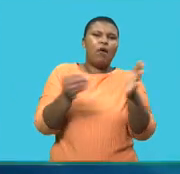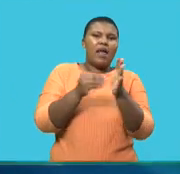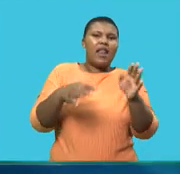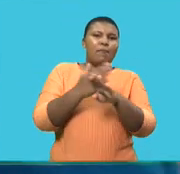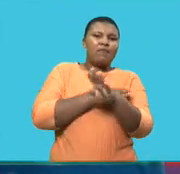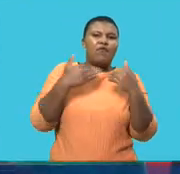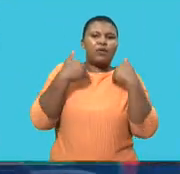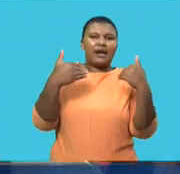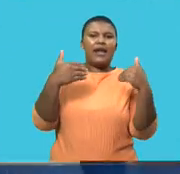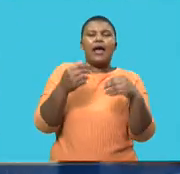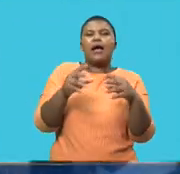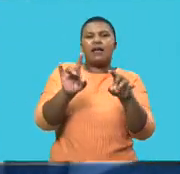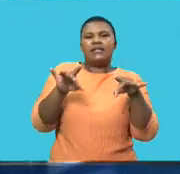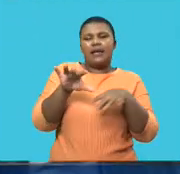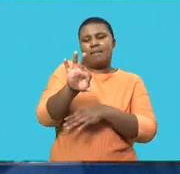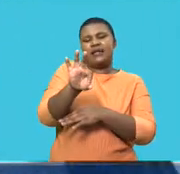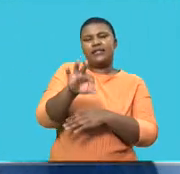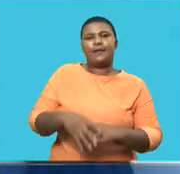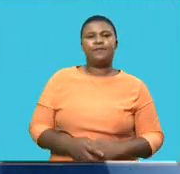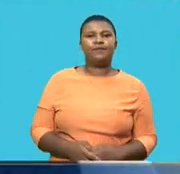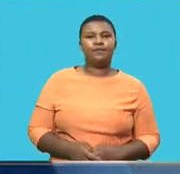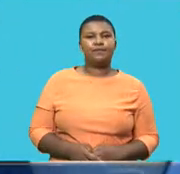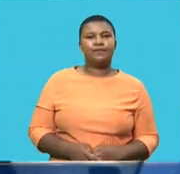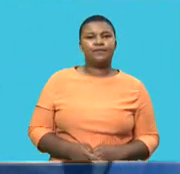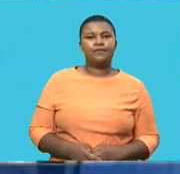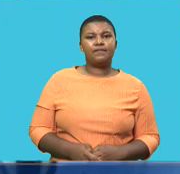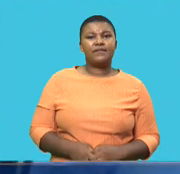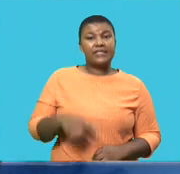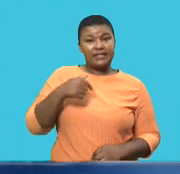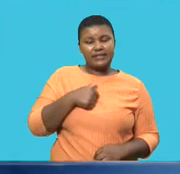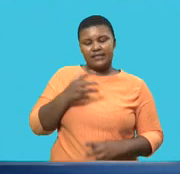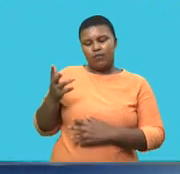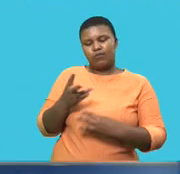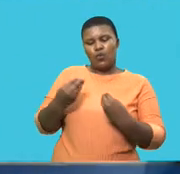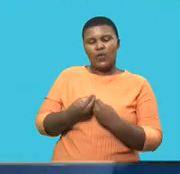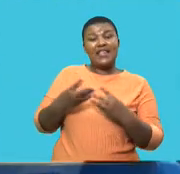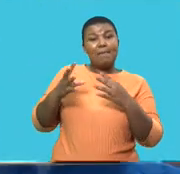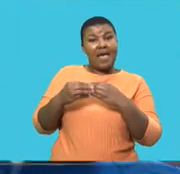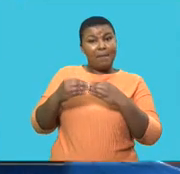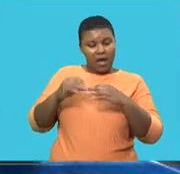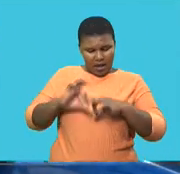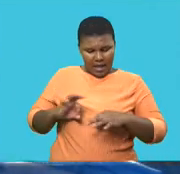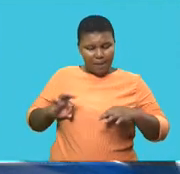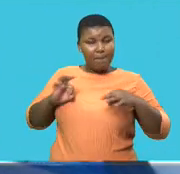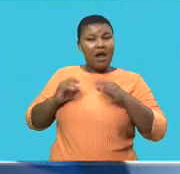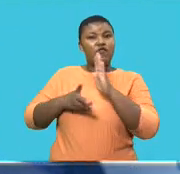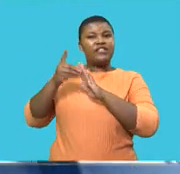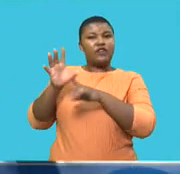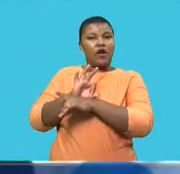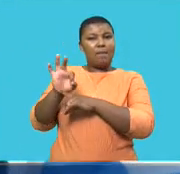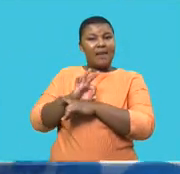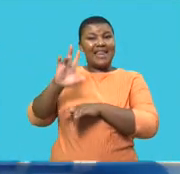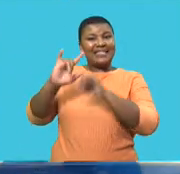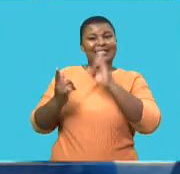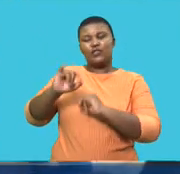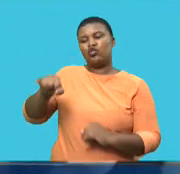start their examinations on Monday. We speak to the member of the Mayoral Committee for Development Planning in the City